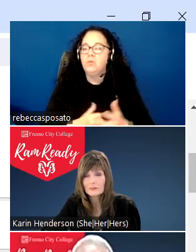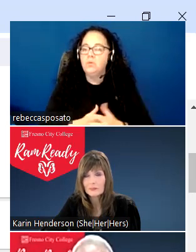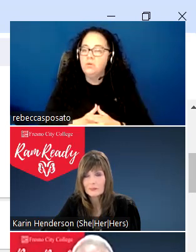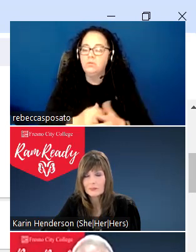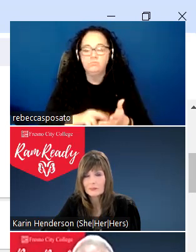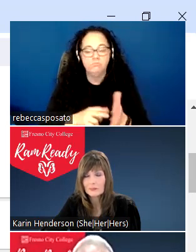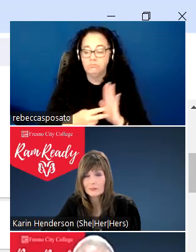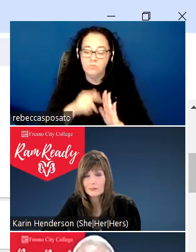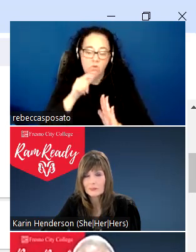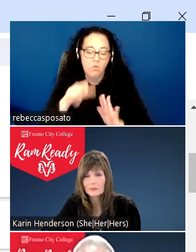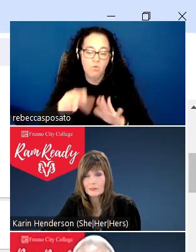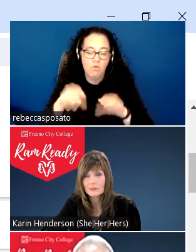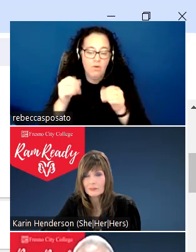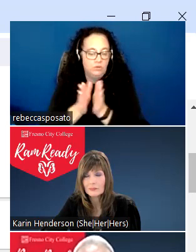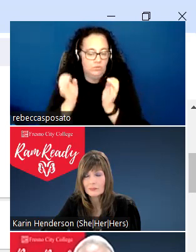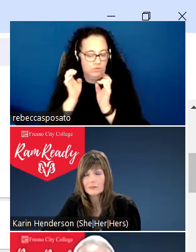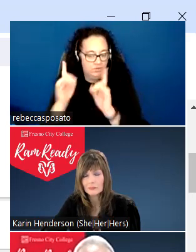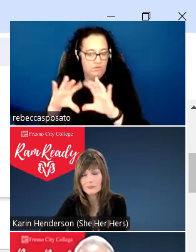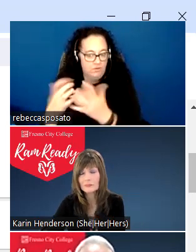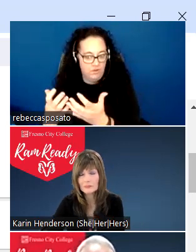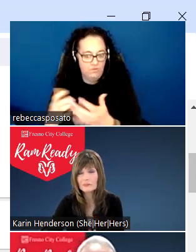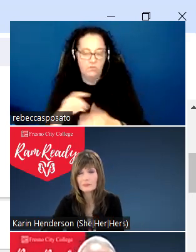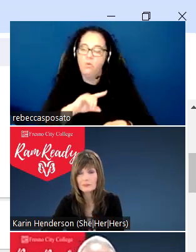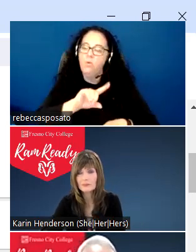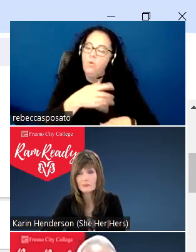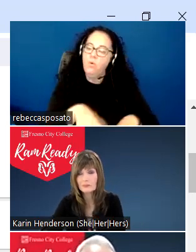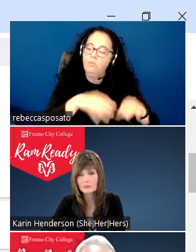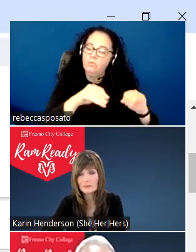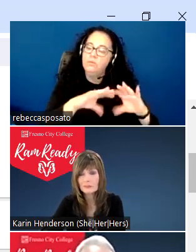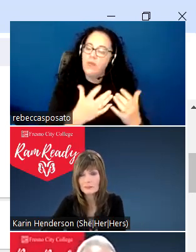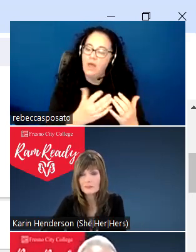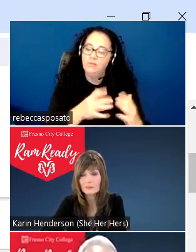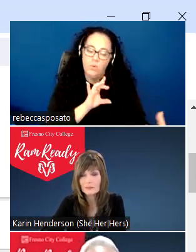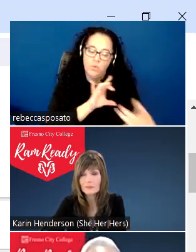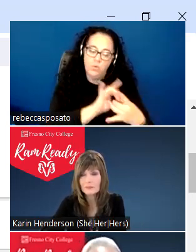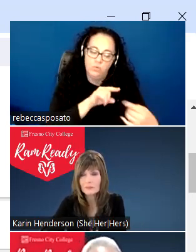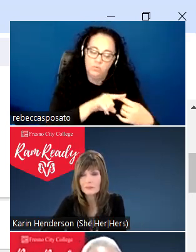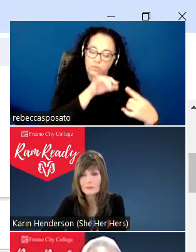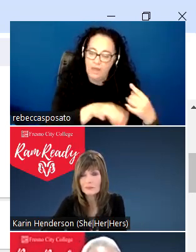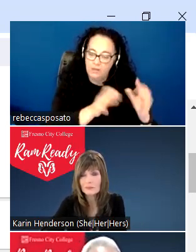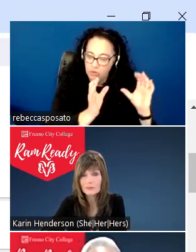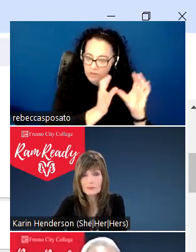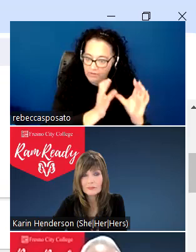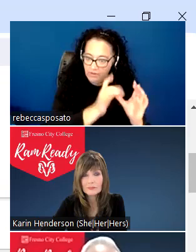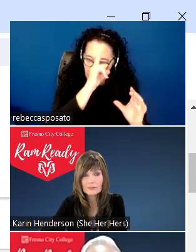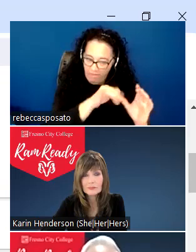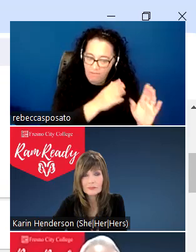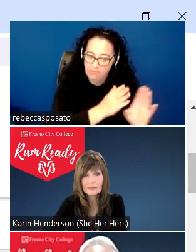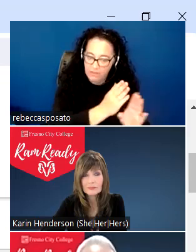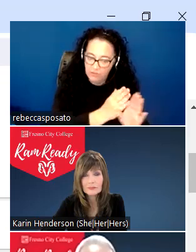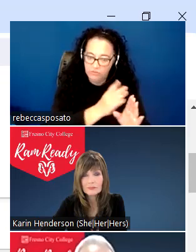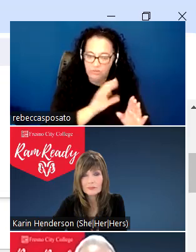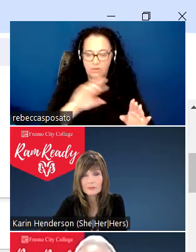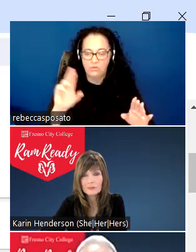general education classes. You just take the classes that are listed in that certificate. And as you see your screen, it's on the right